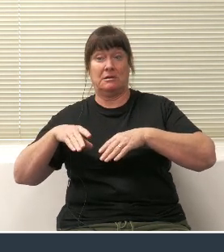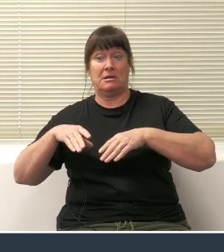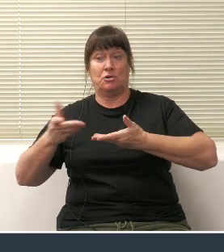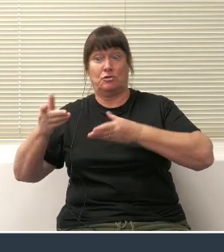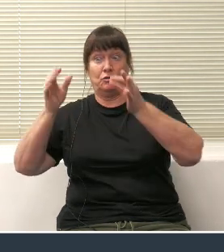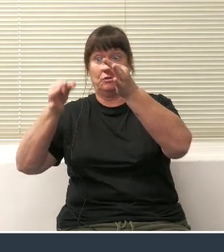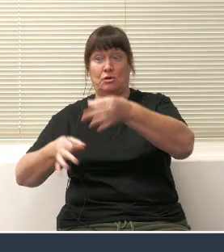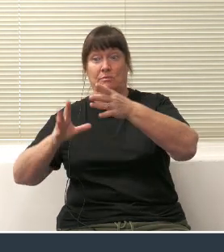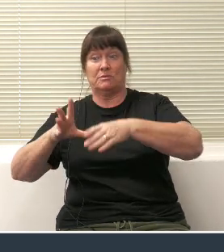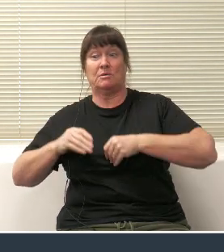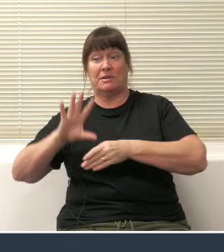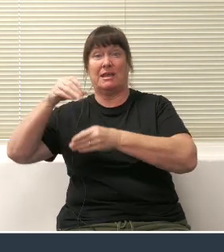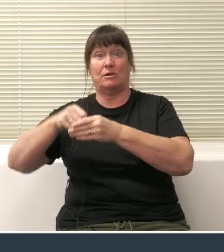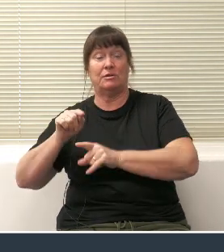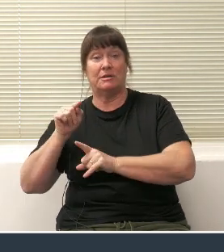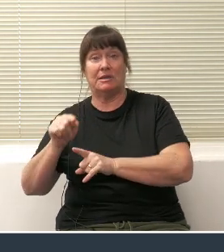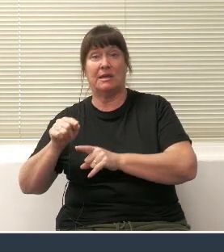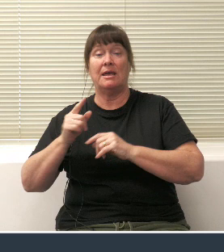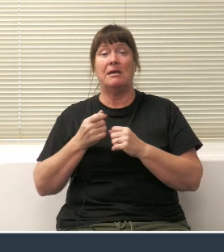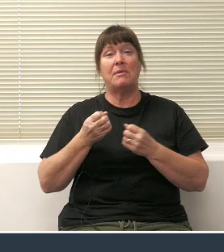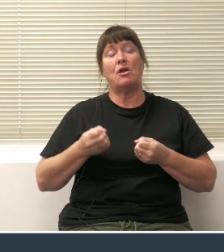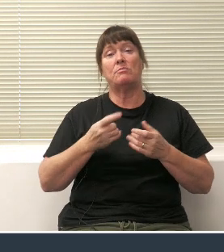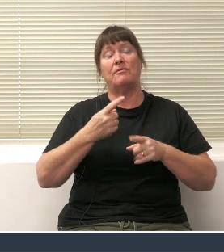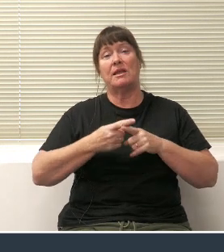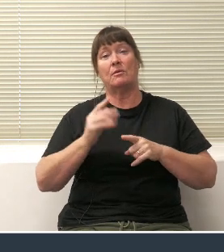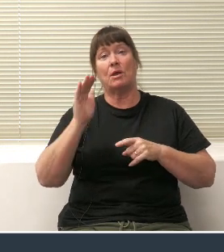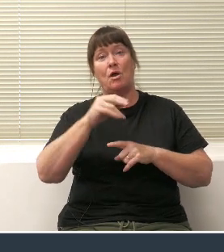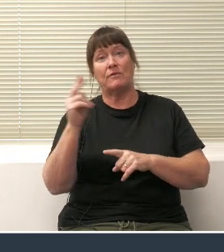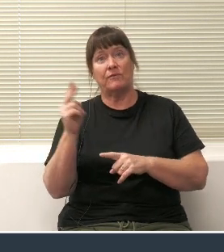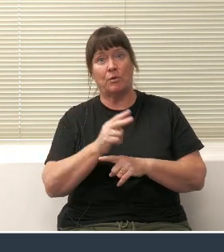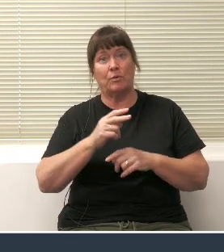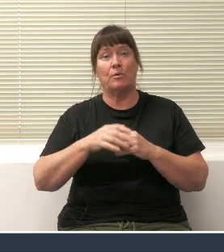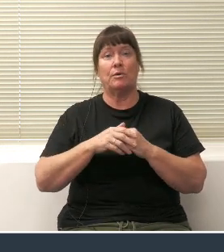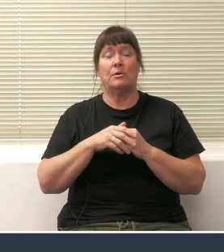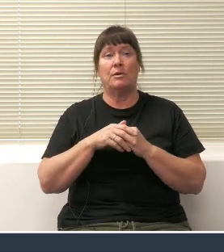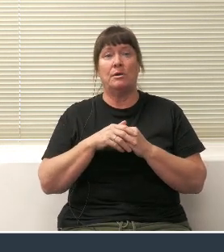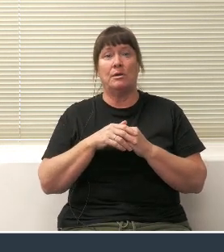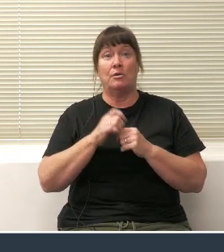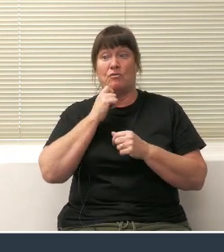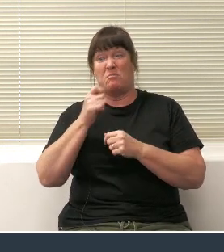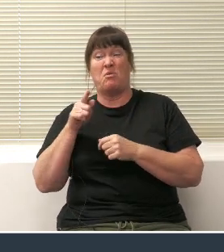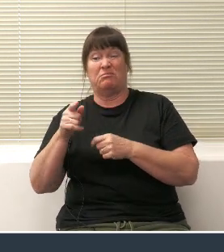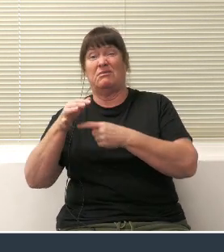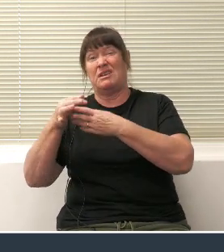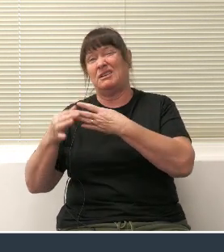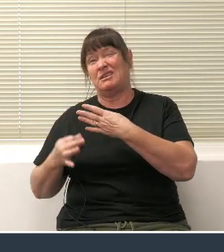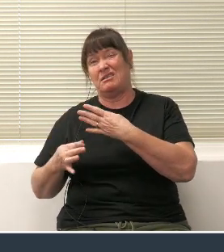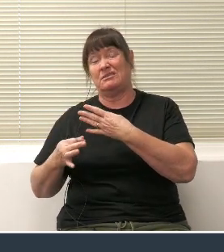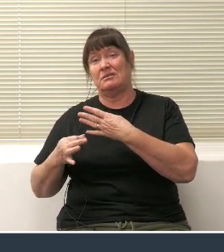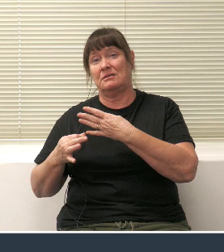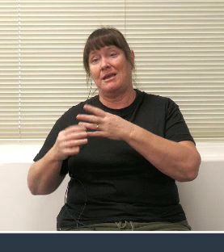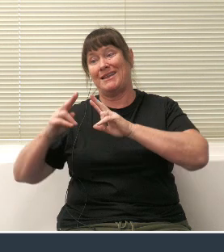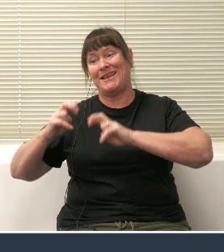it brief, I'll provide a quick overview of the results for each of these topics, just noting that the report details the officer analysis